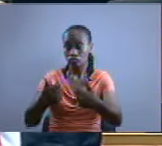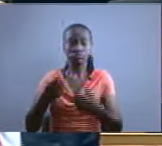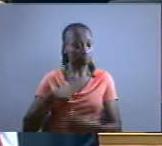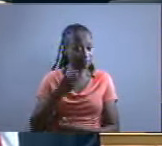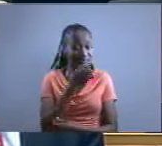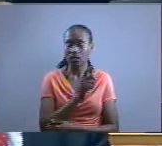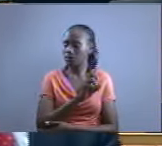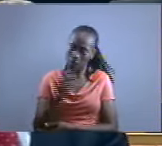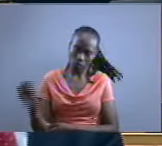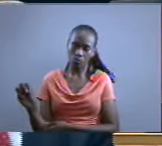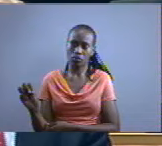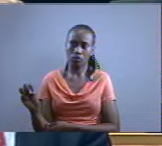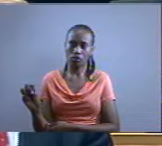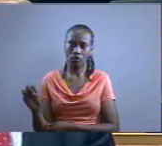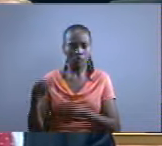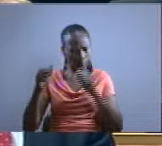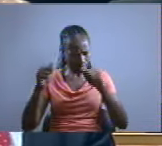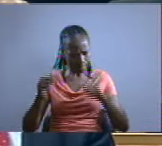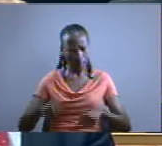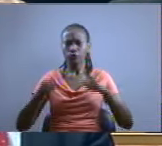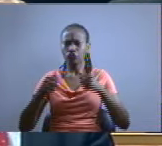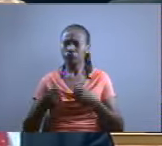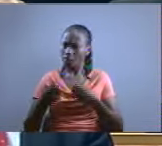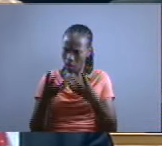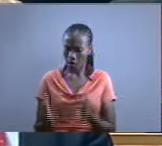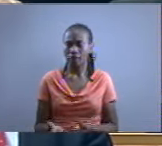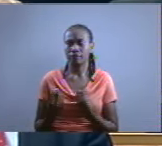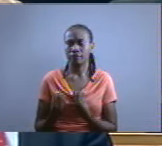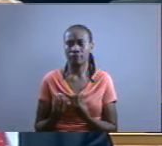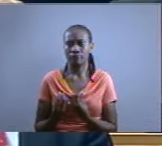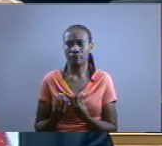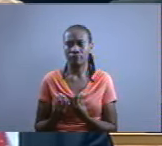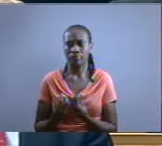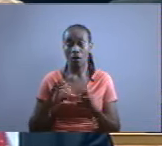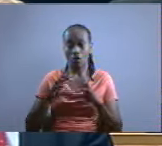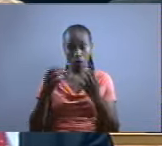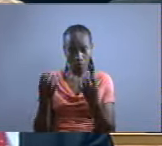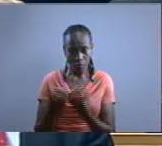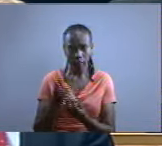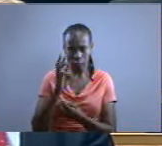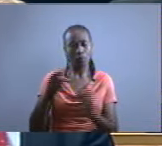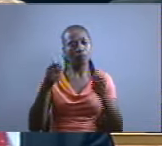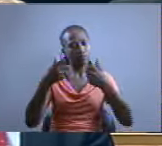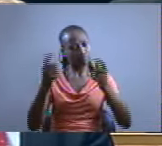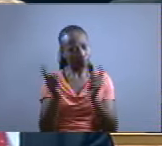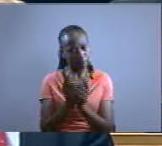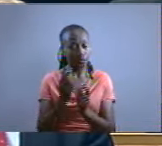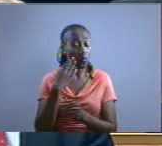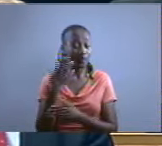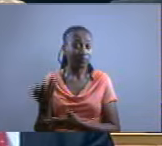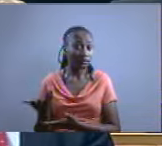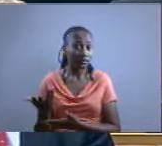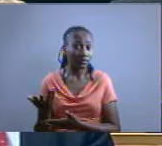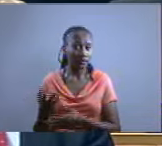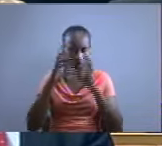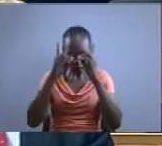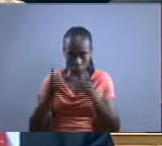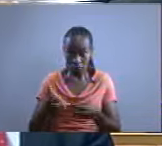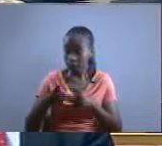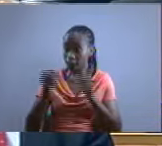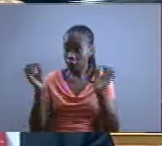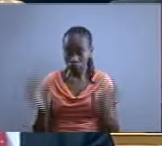no permission was given for committees to sit when decisions are being taken. The protocol is,